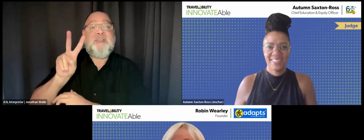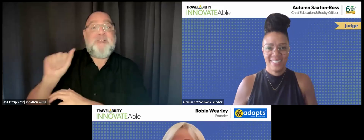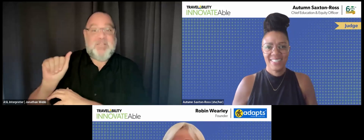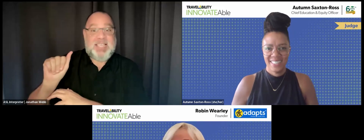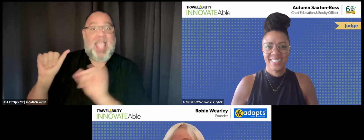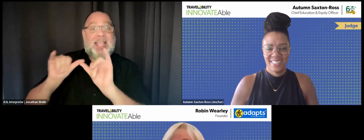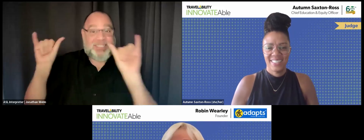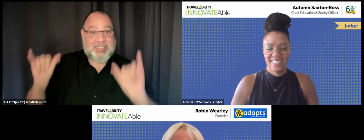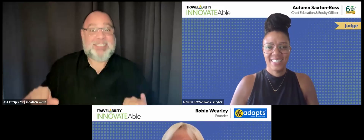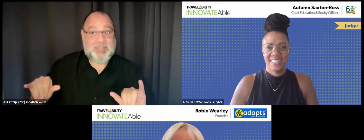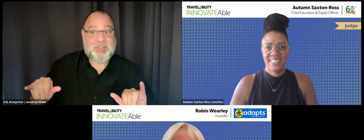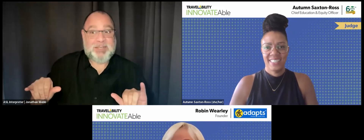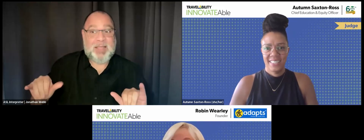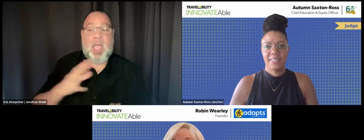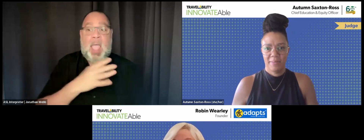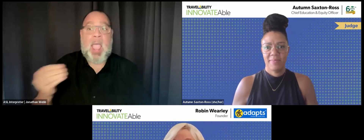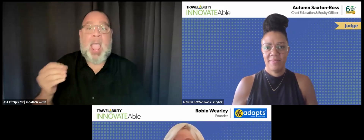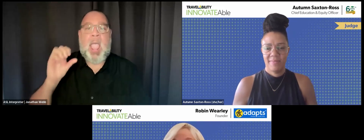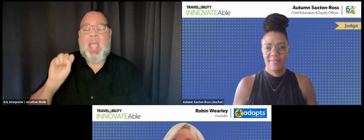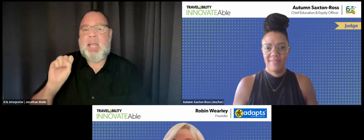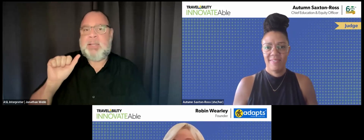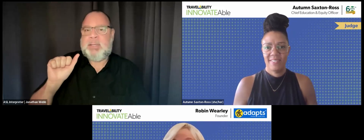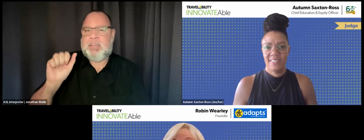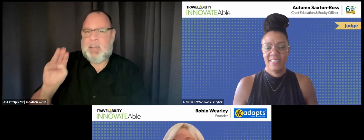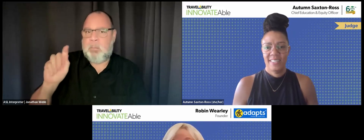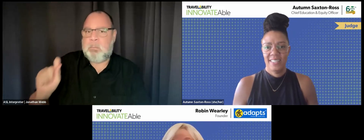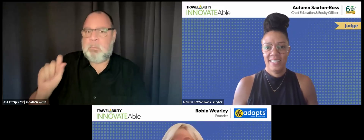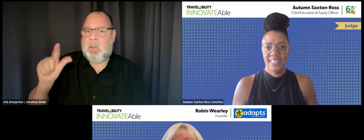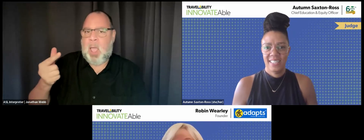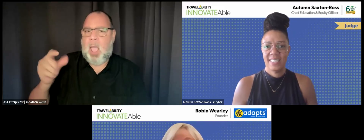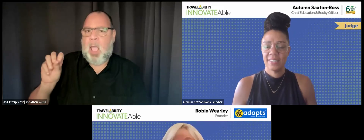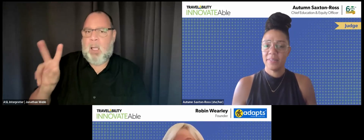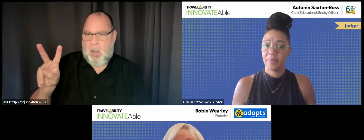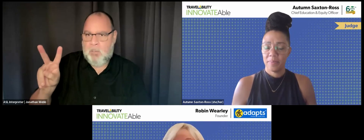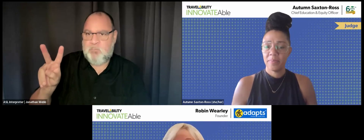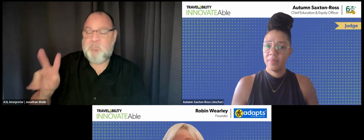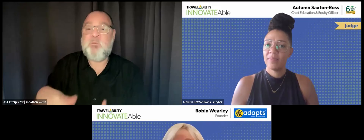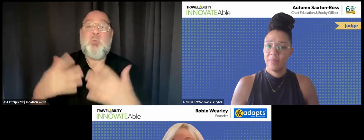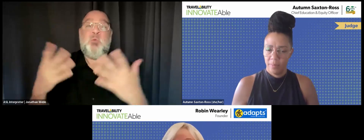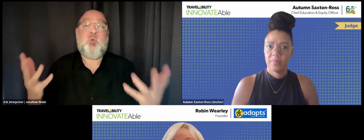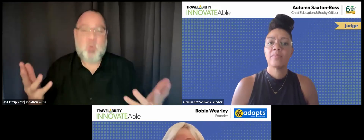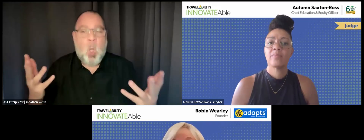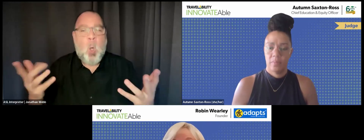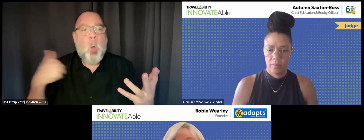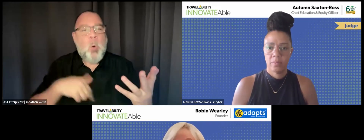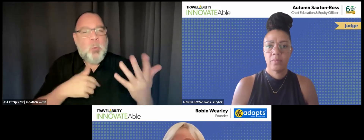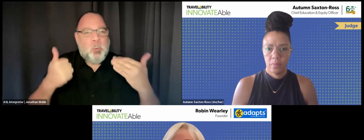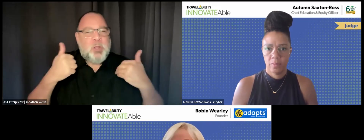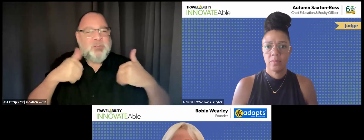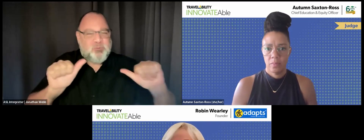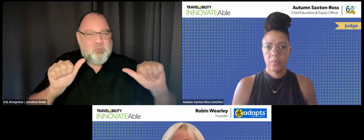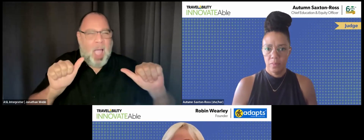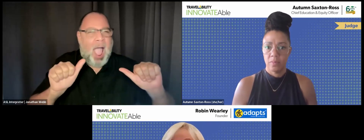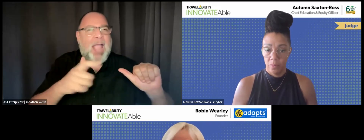and also in SAM.gov. And so, yeah, we're trying to diversify